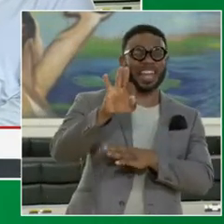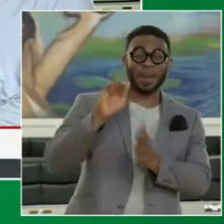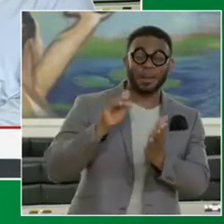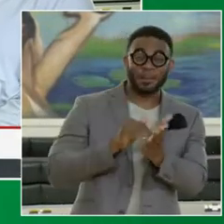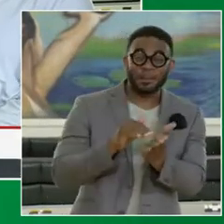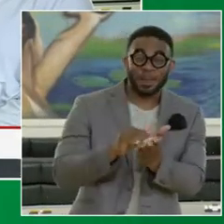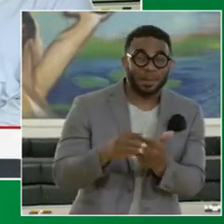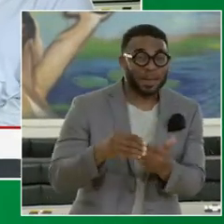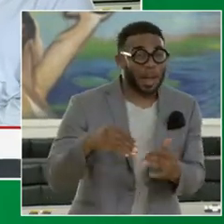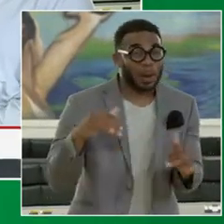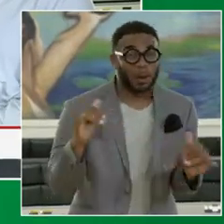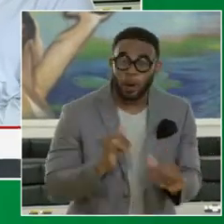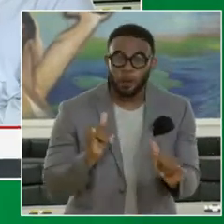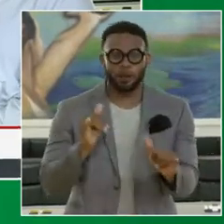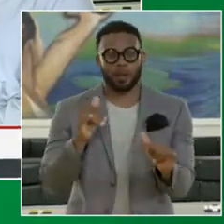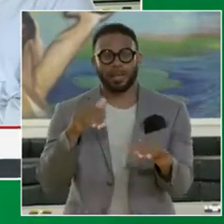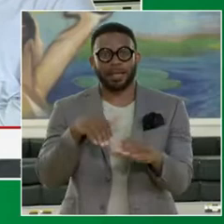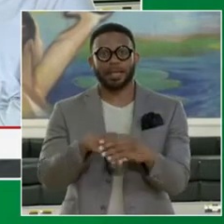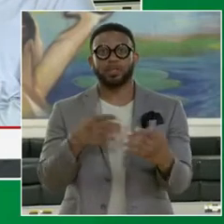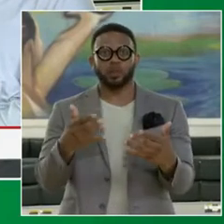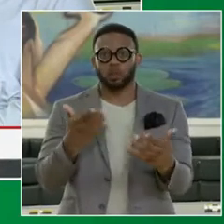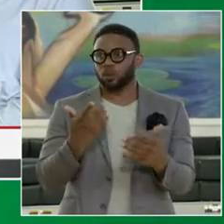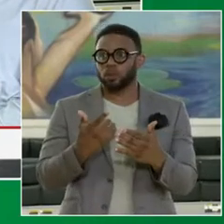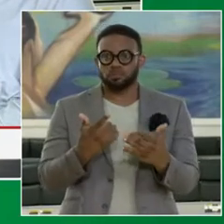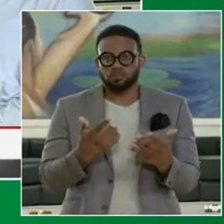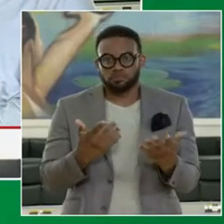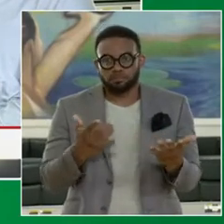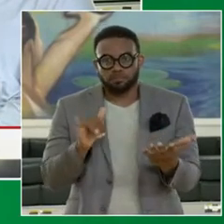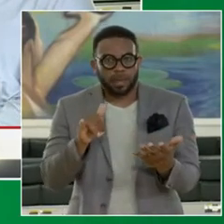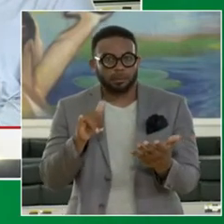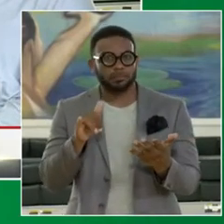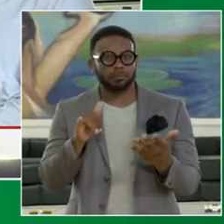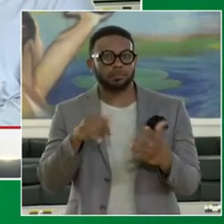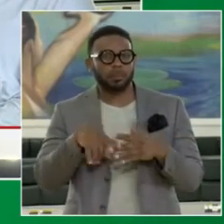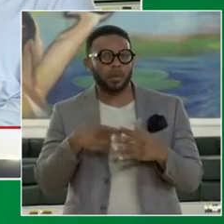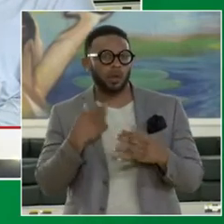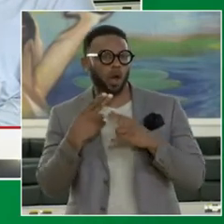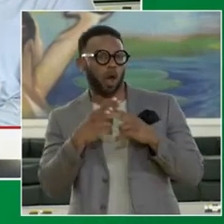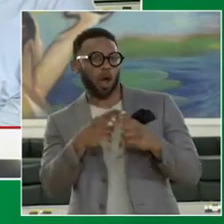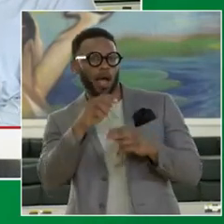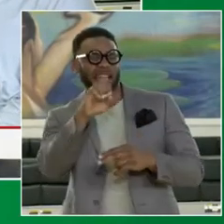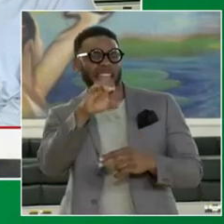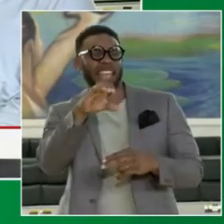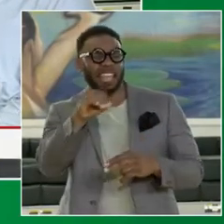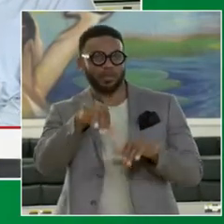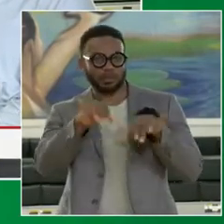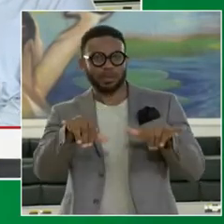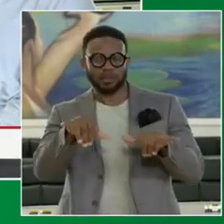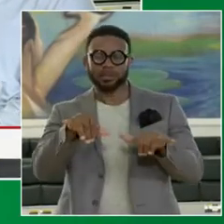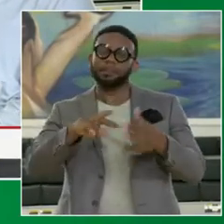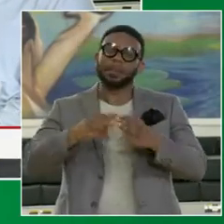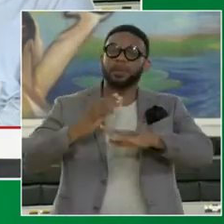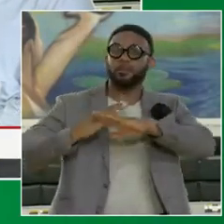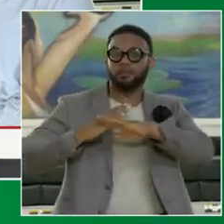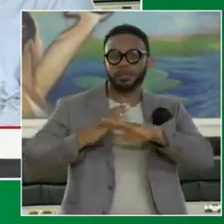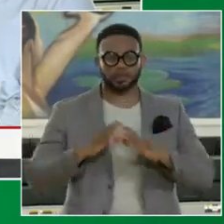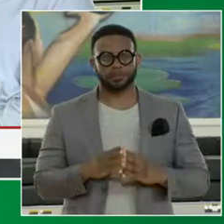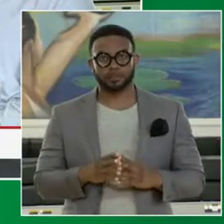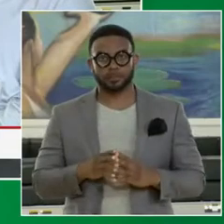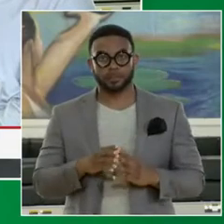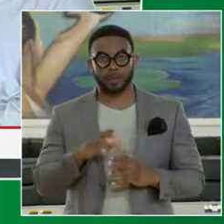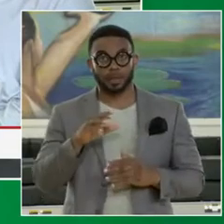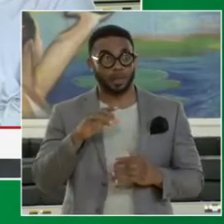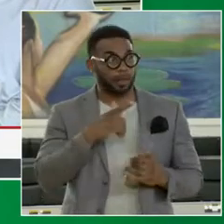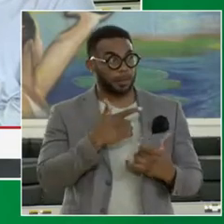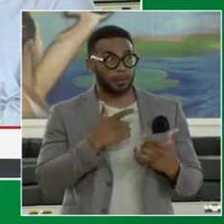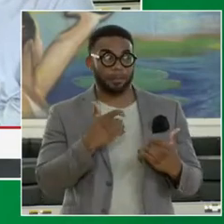million into that front end of what I call the ecosystem, which is the prevention side of things. So Linda has a